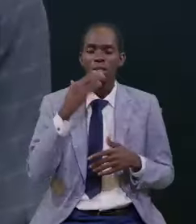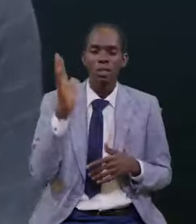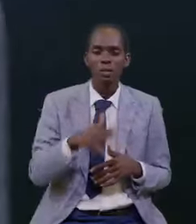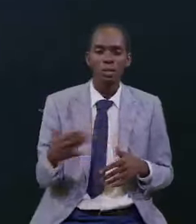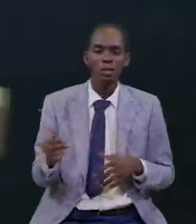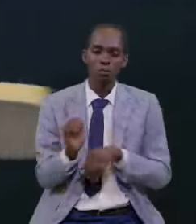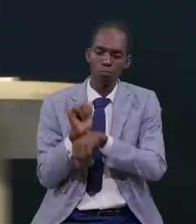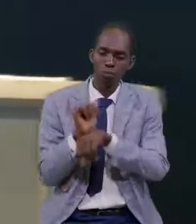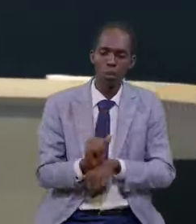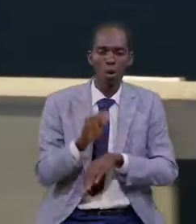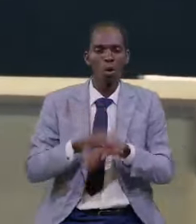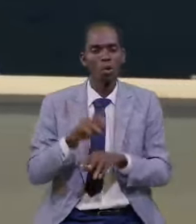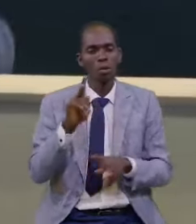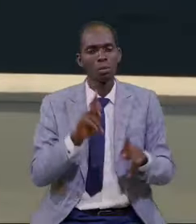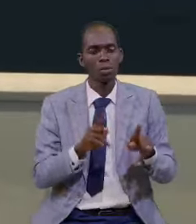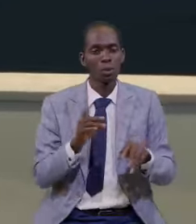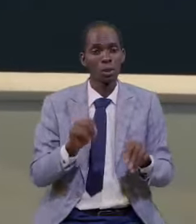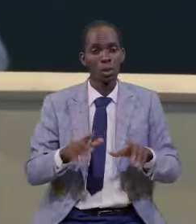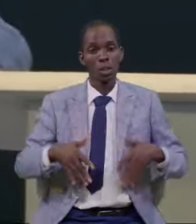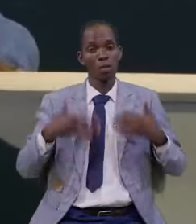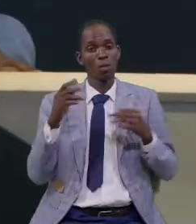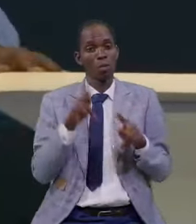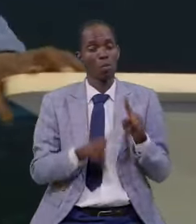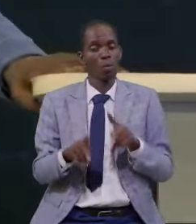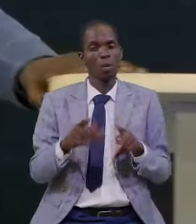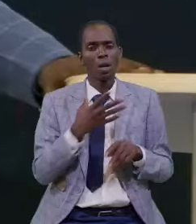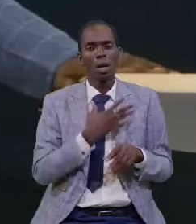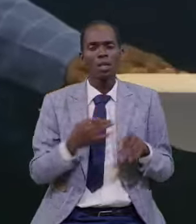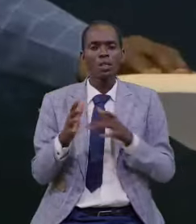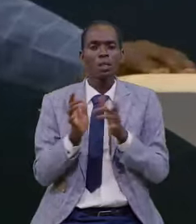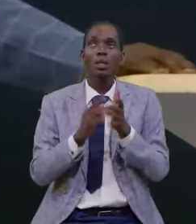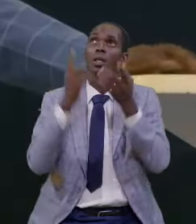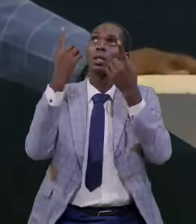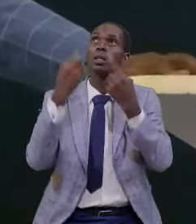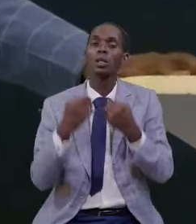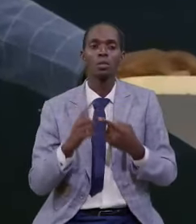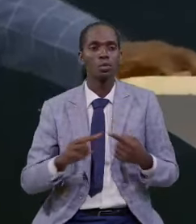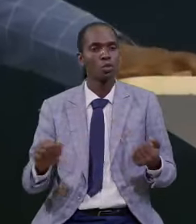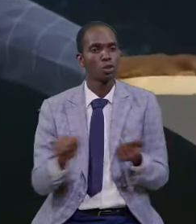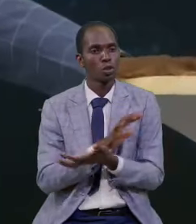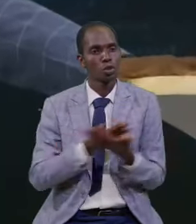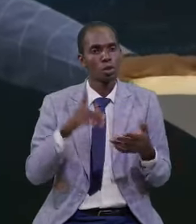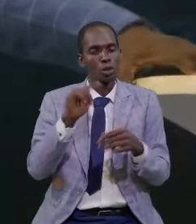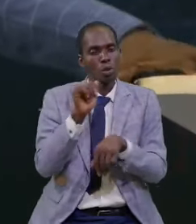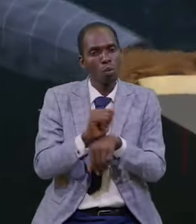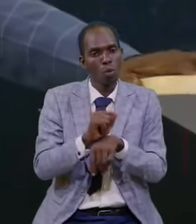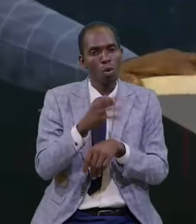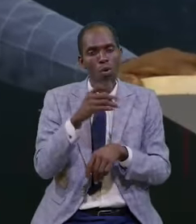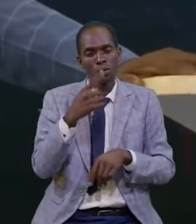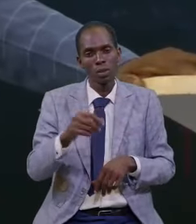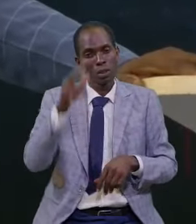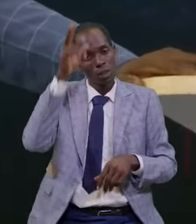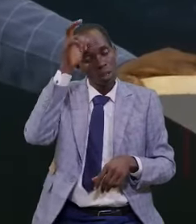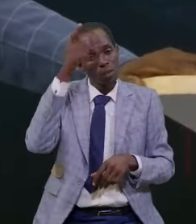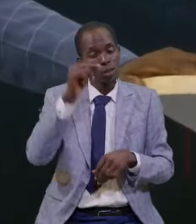people. And Jesus came to destroy the works of the devil. The works of the devil in your